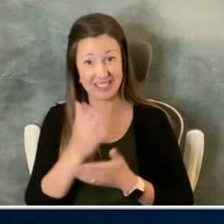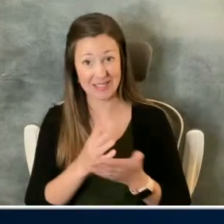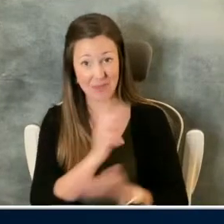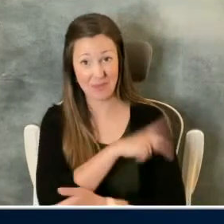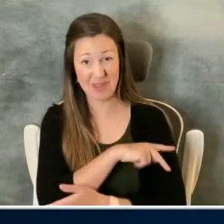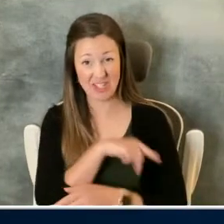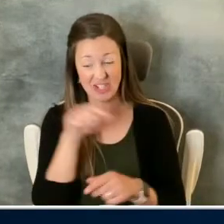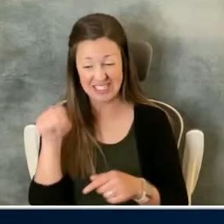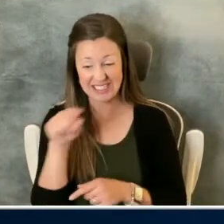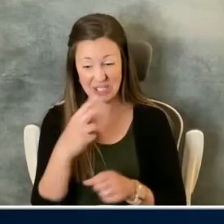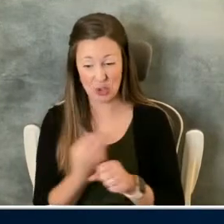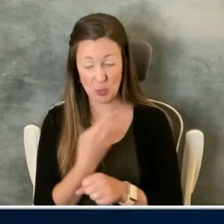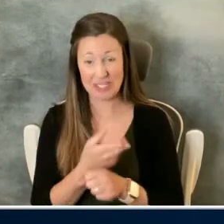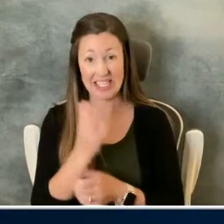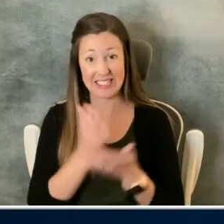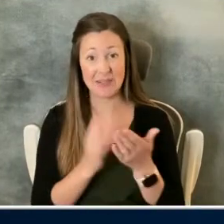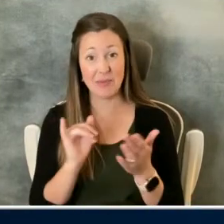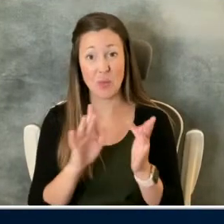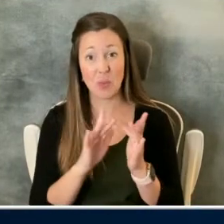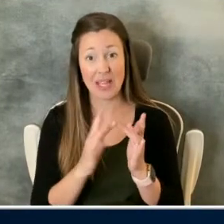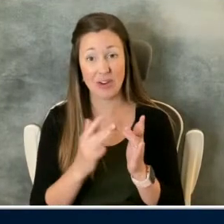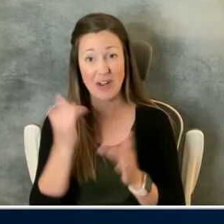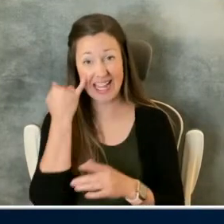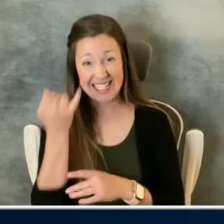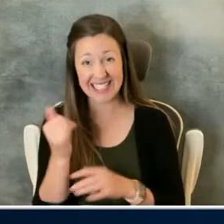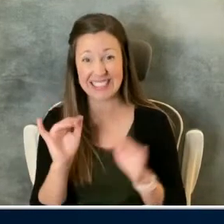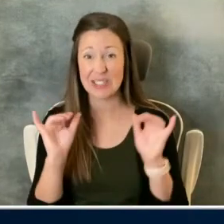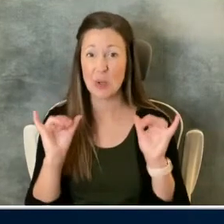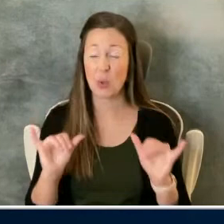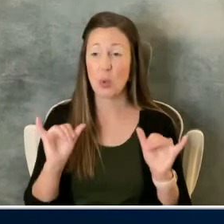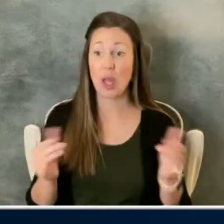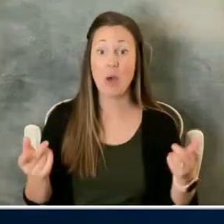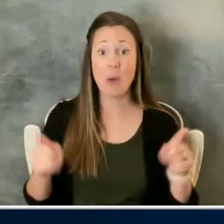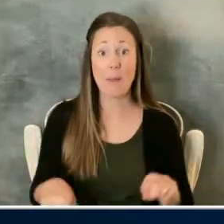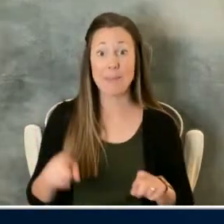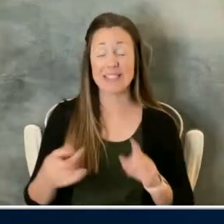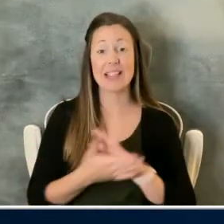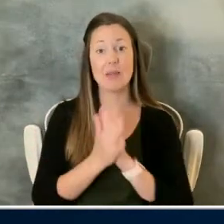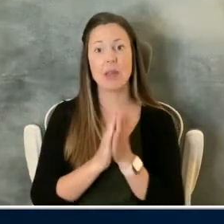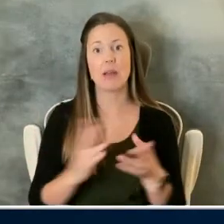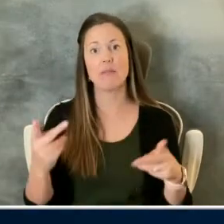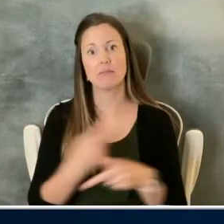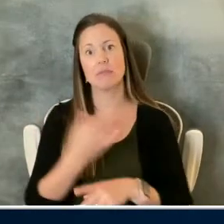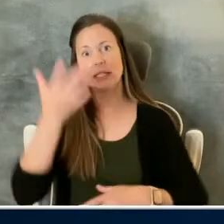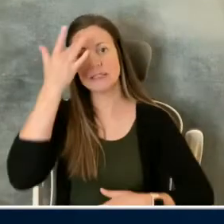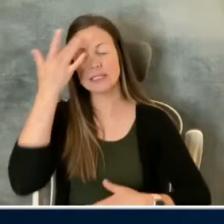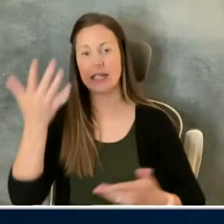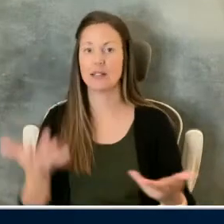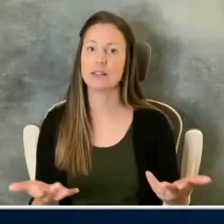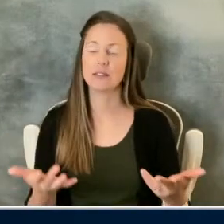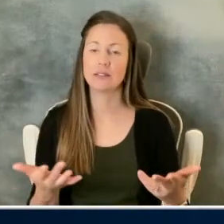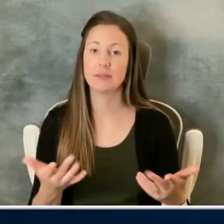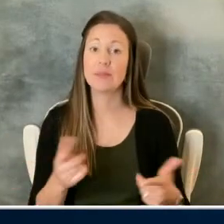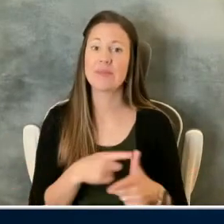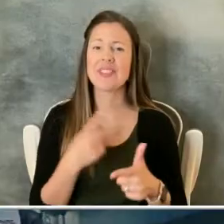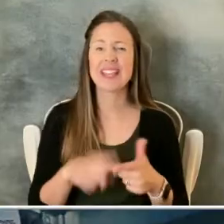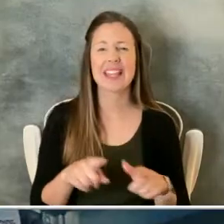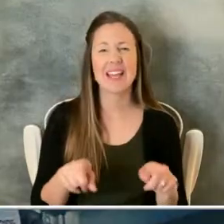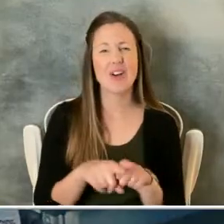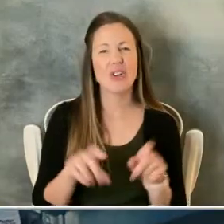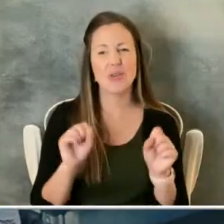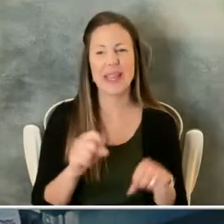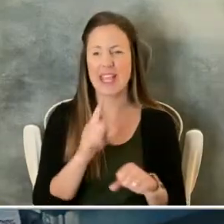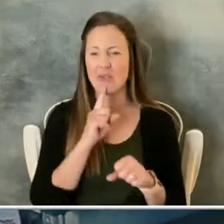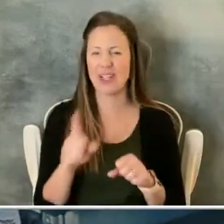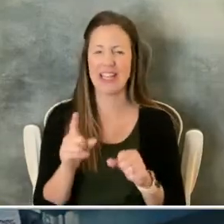remedies, and all of a sudden what happens is they get sicker instead of better. And then D, it can cloud and help us not know how you're